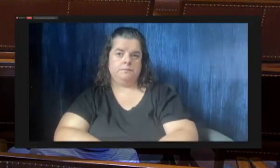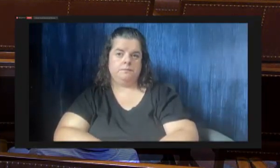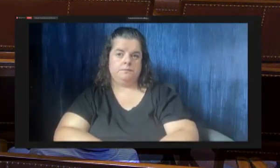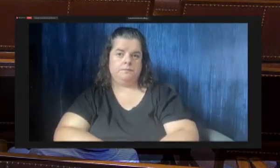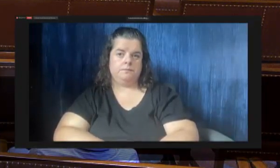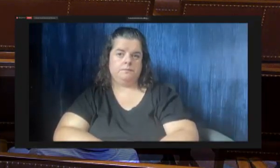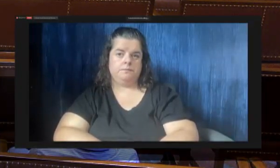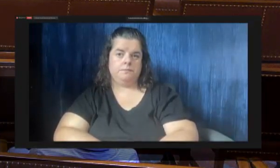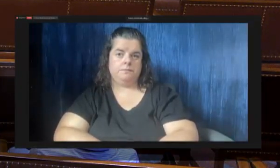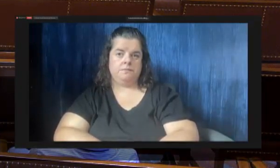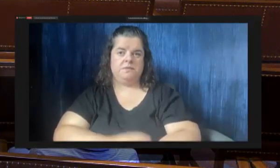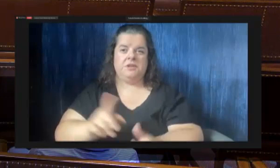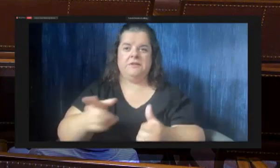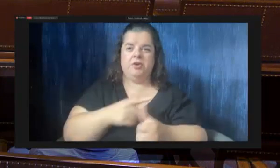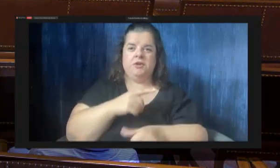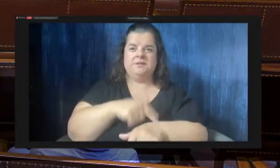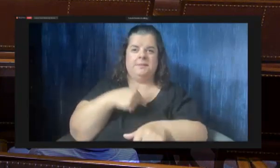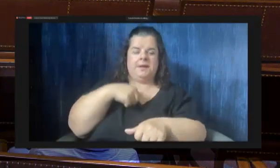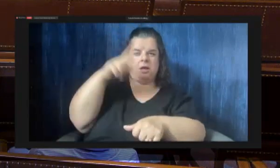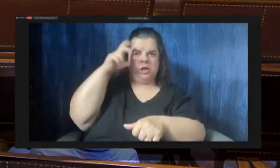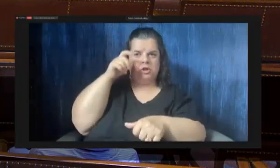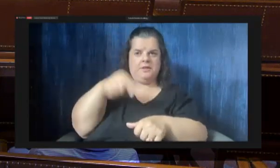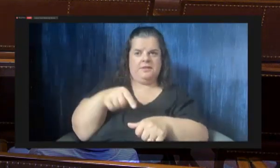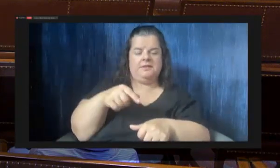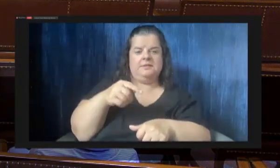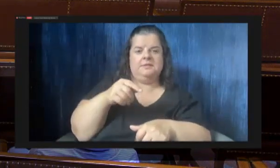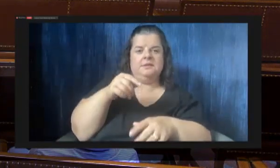So this is the first time I'm learning it's going to happen in Riverview Park.